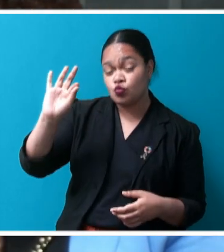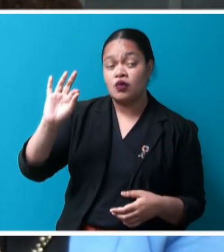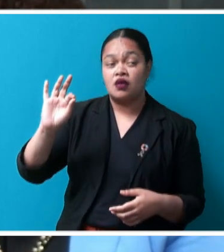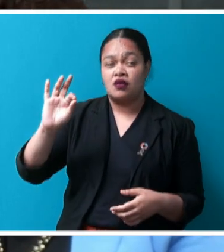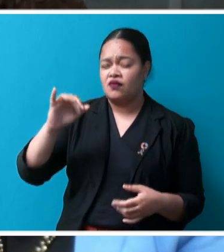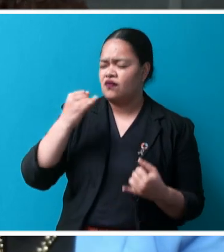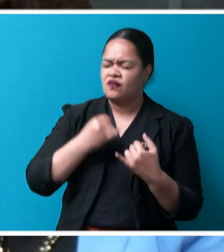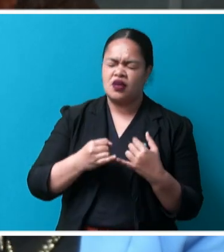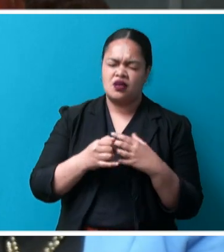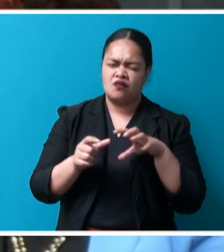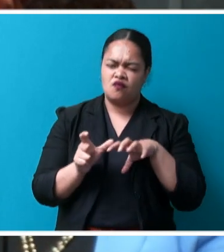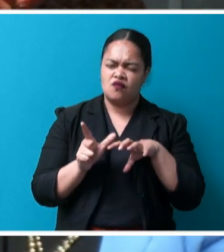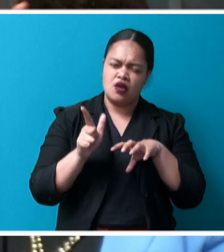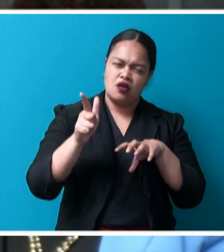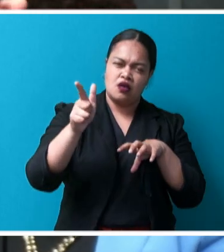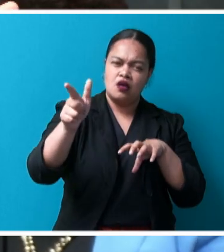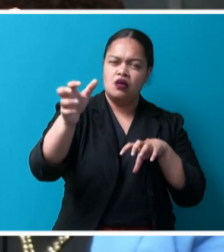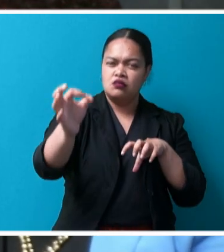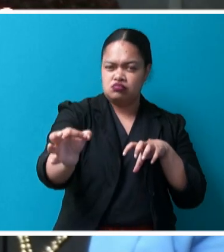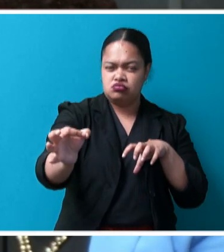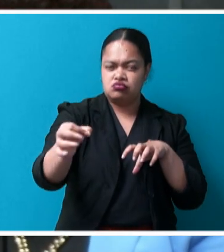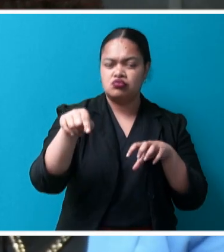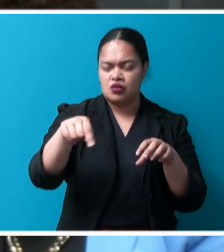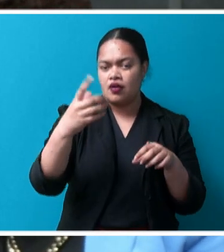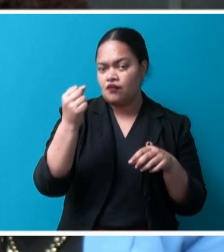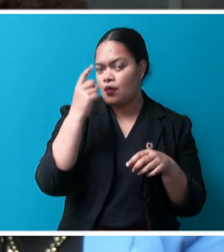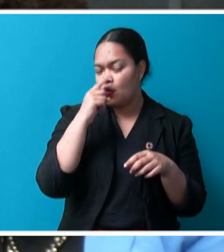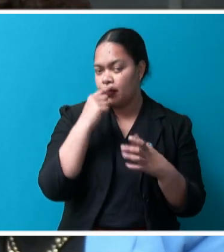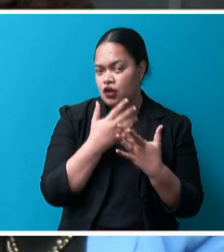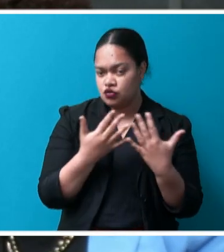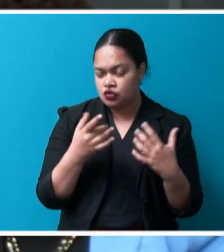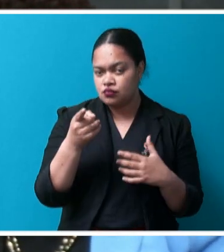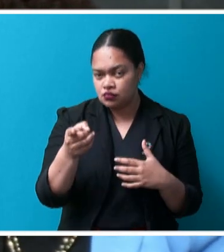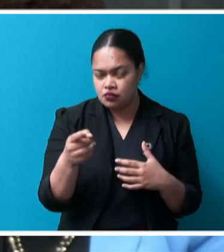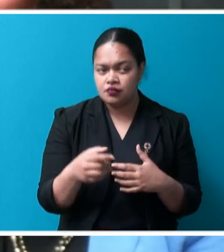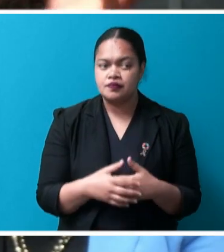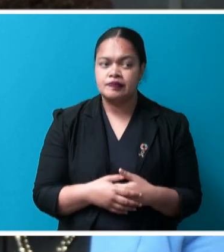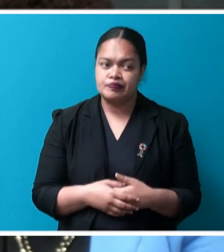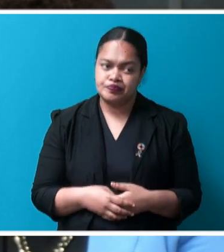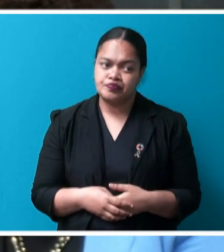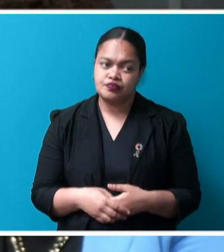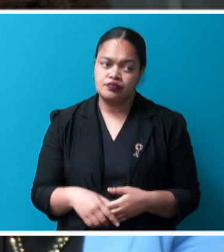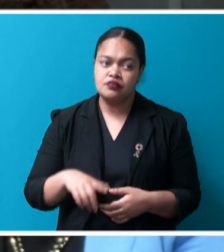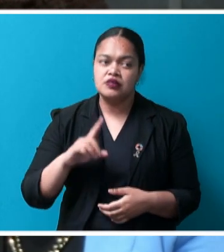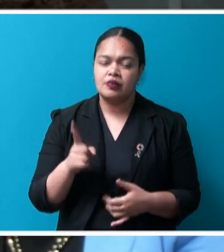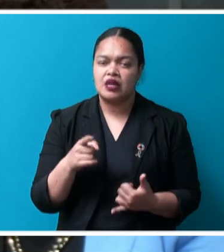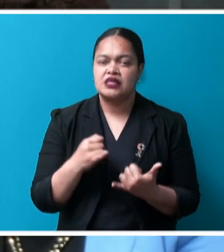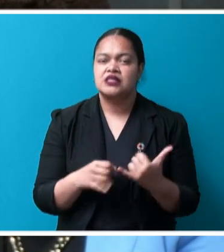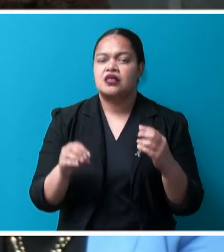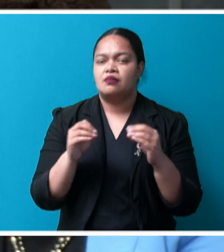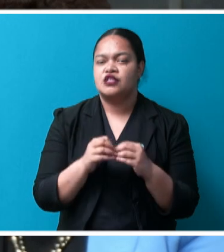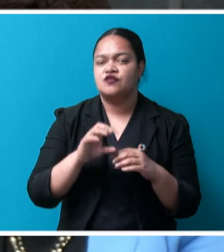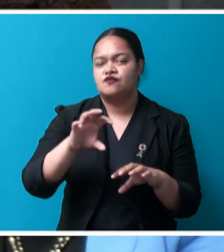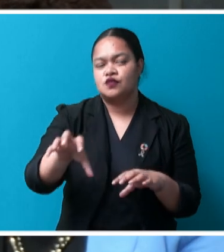far, and even though it has a population probably less than Randi, it is a subdivisional hospital. So